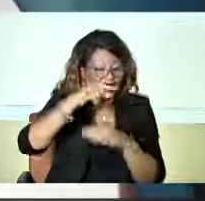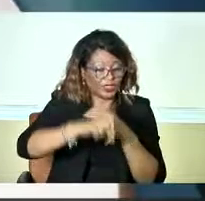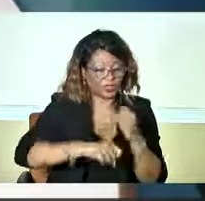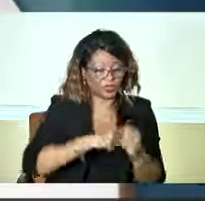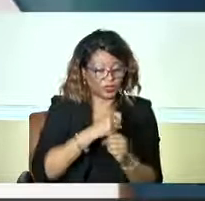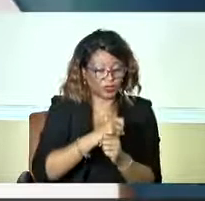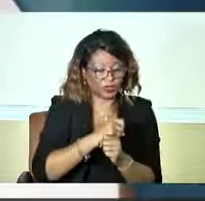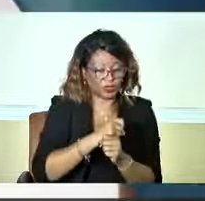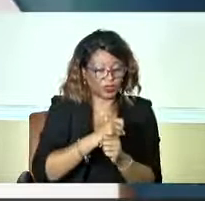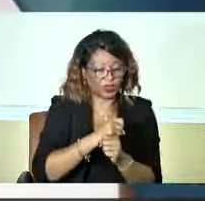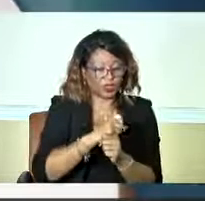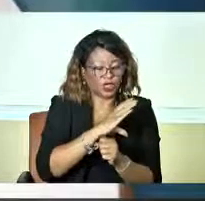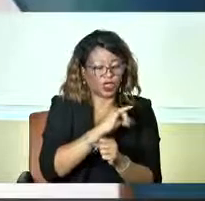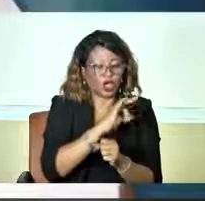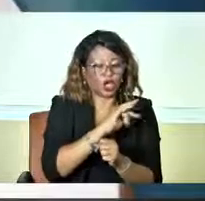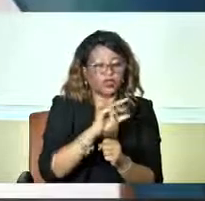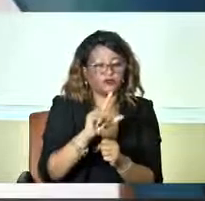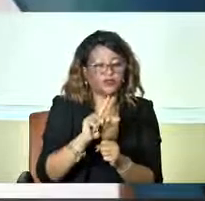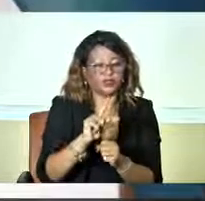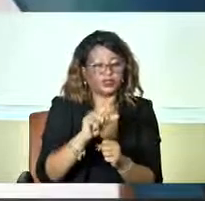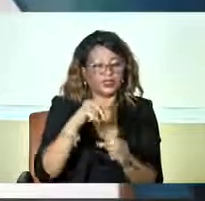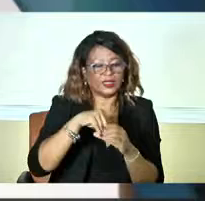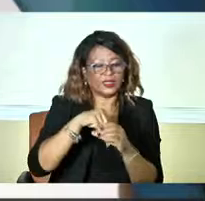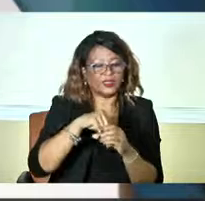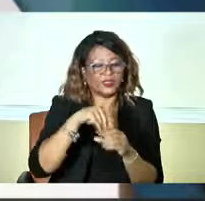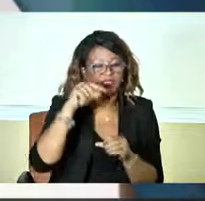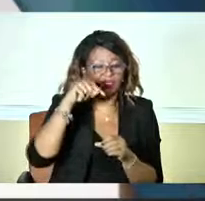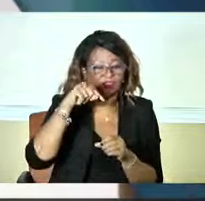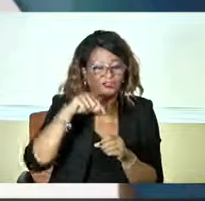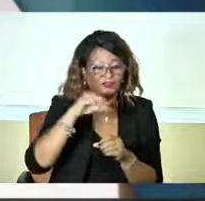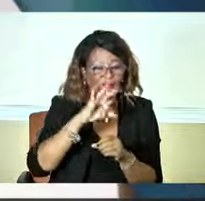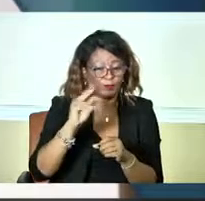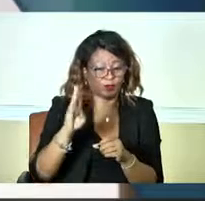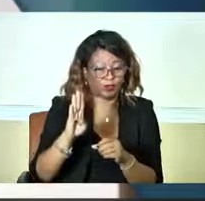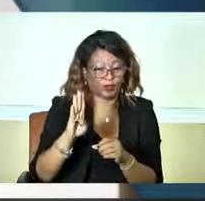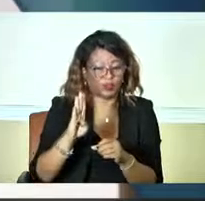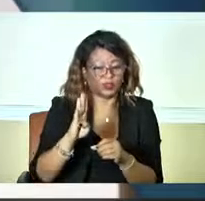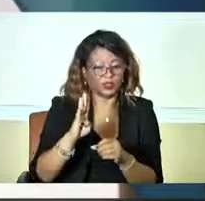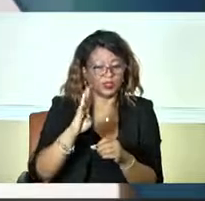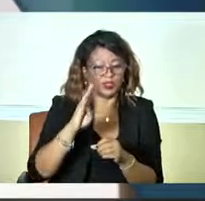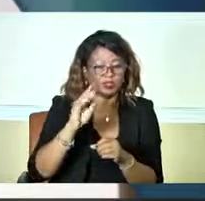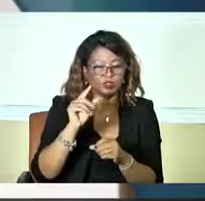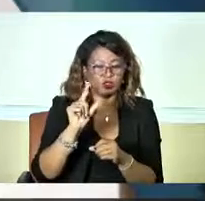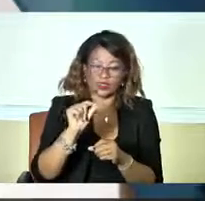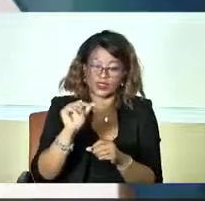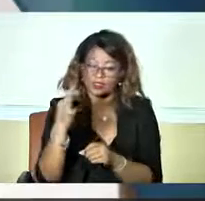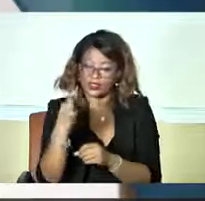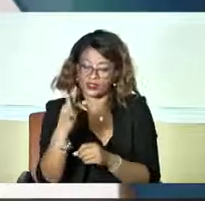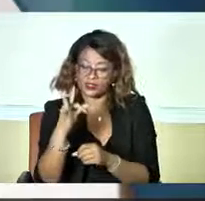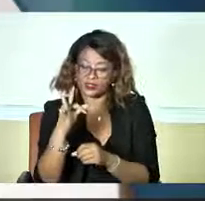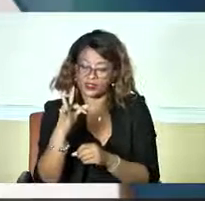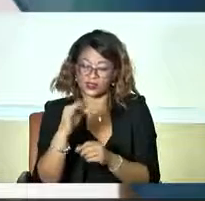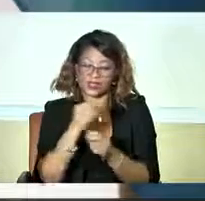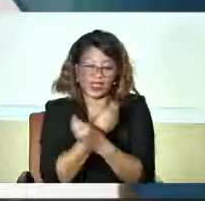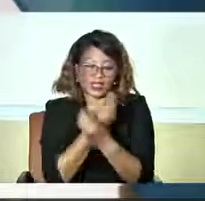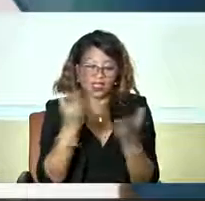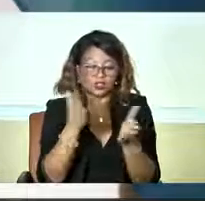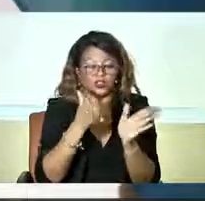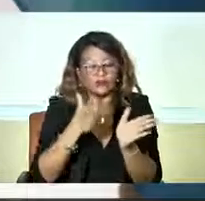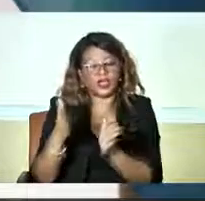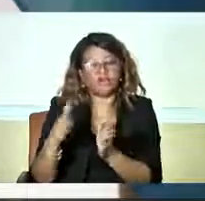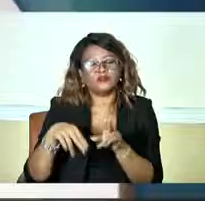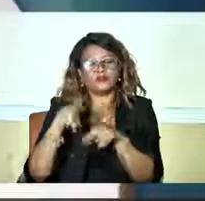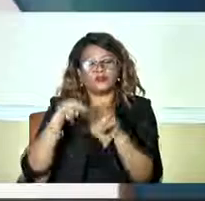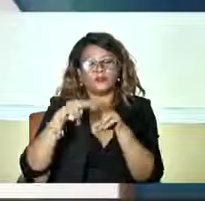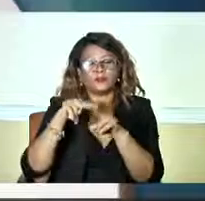Carnival Project. In February of 2019, Carnival announced its plans for the